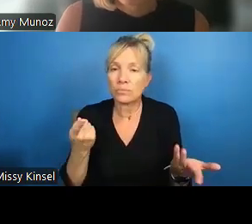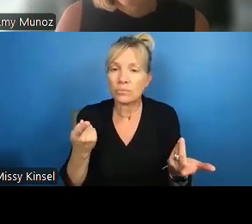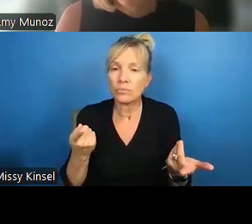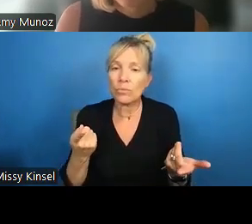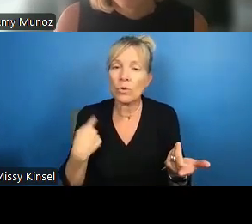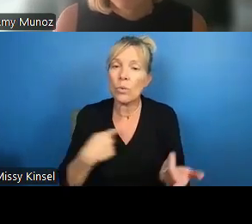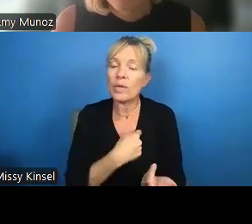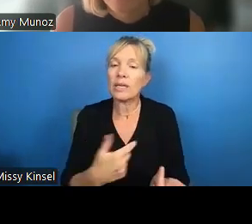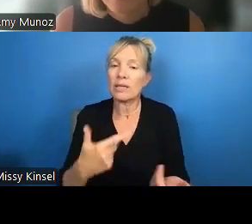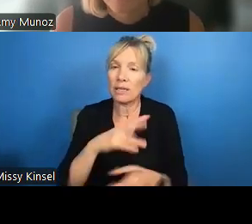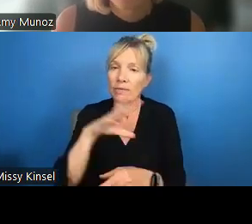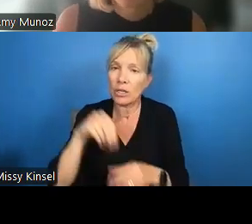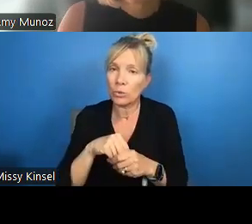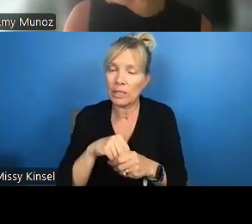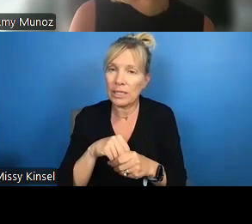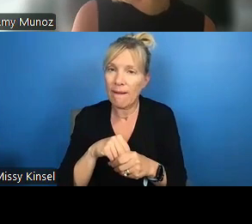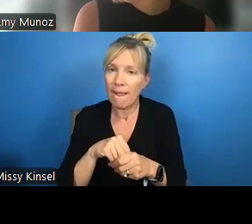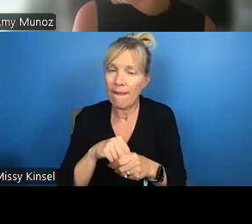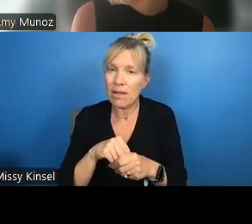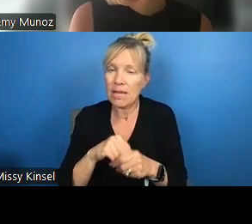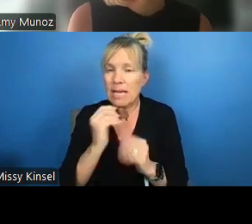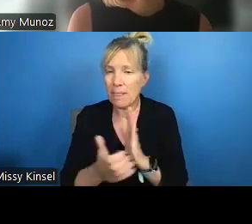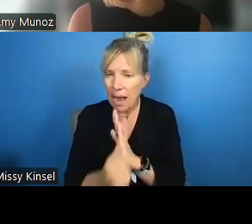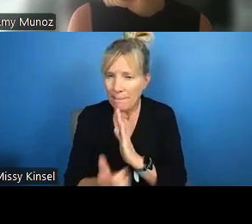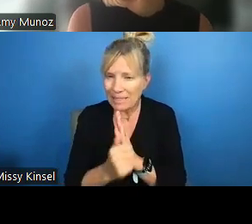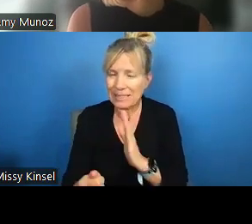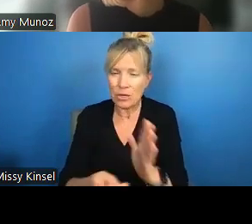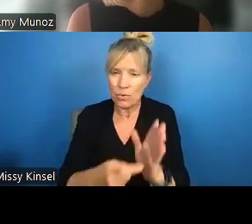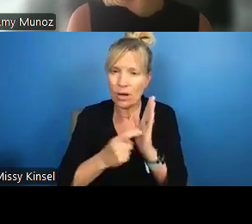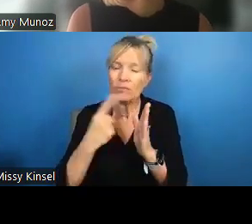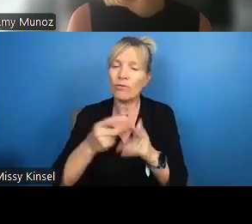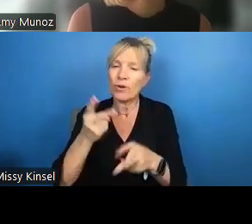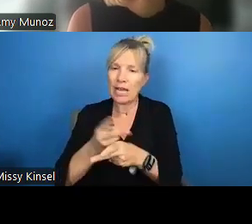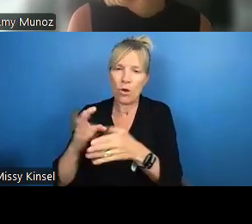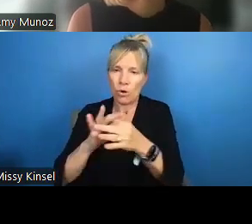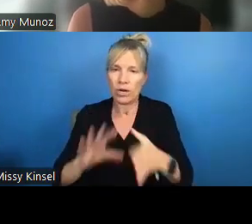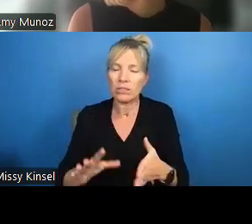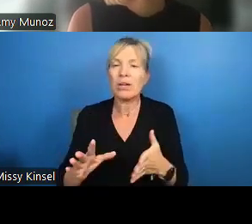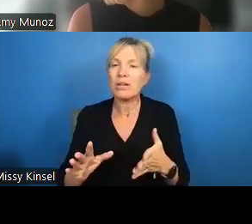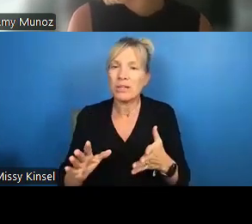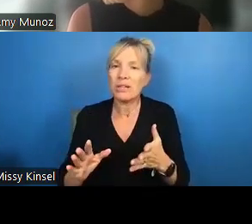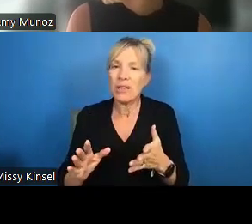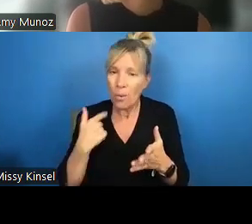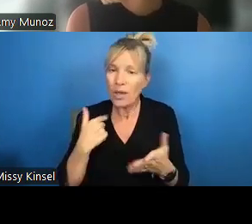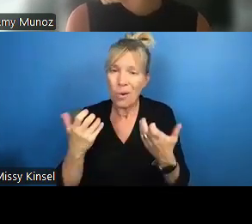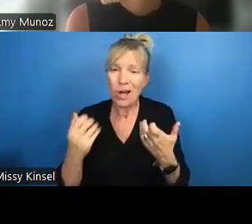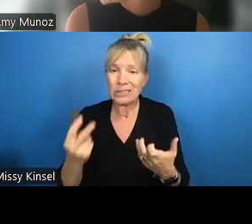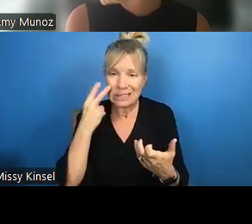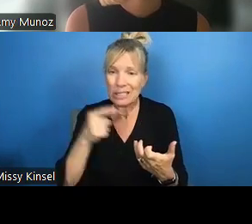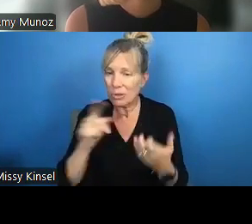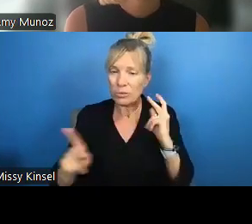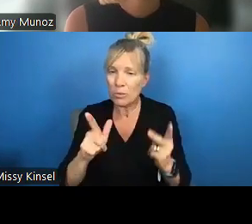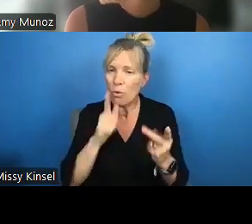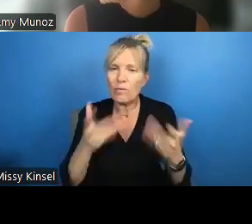have, included in the competencies and requirements for care coordinators that, we really are looking for those individuals who